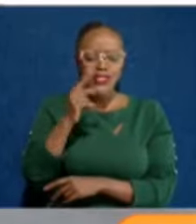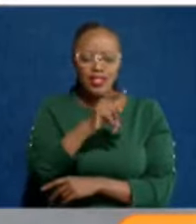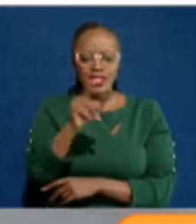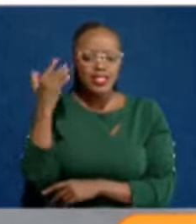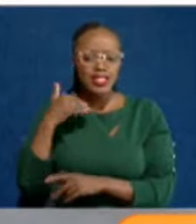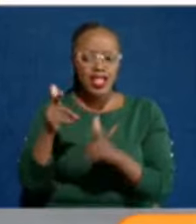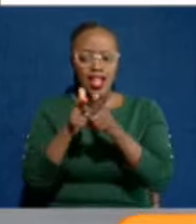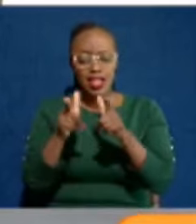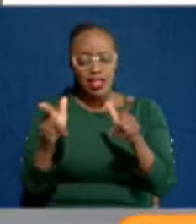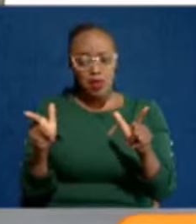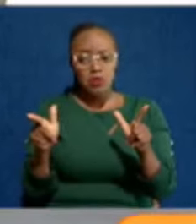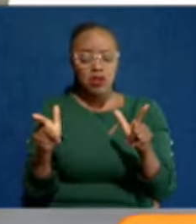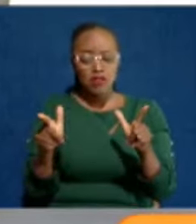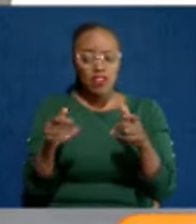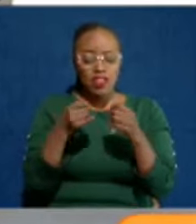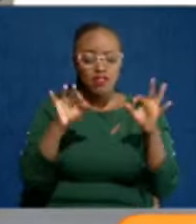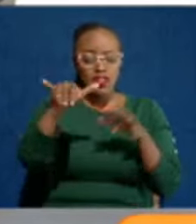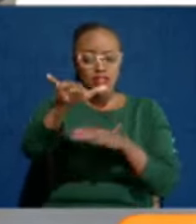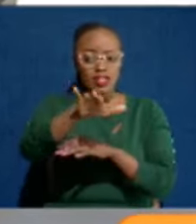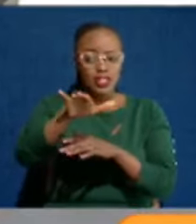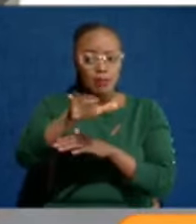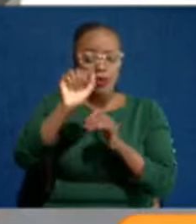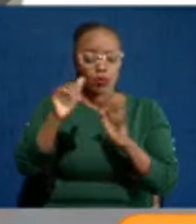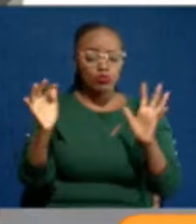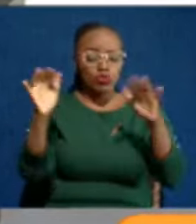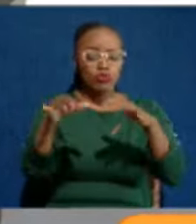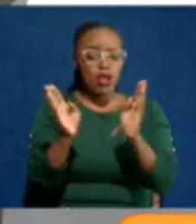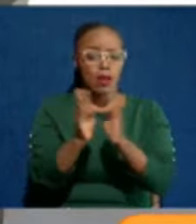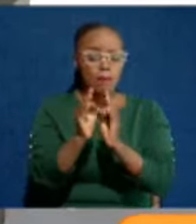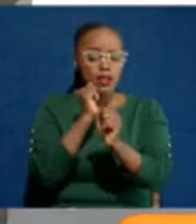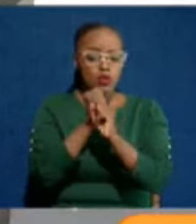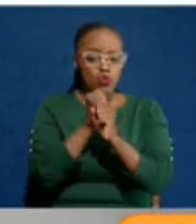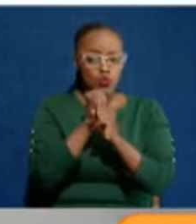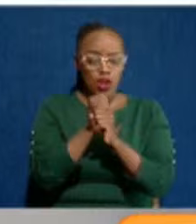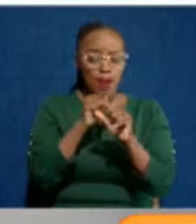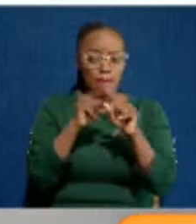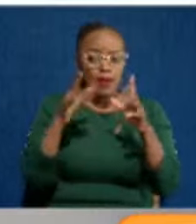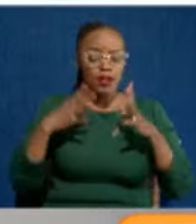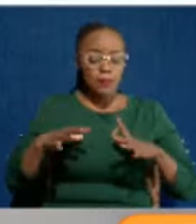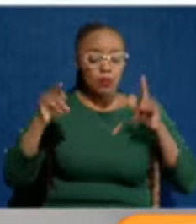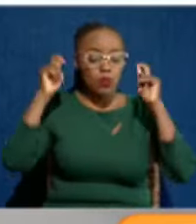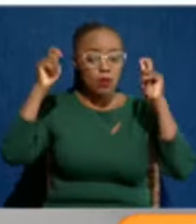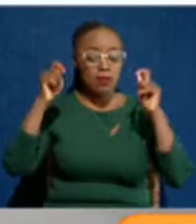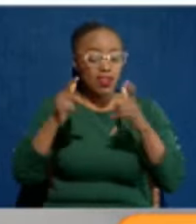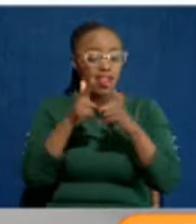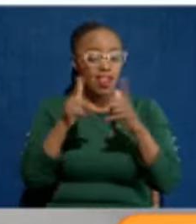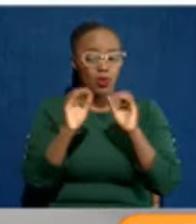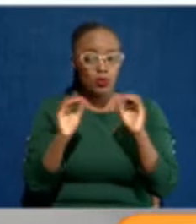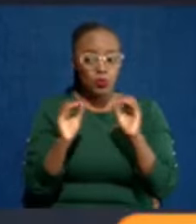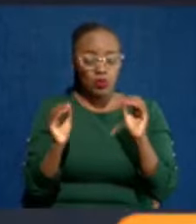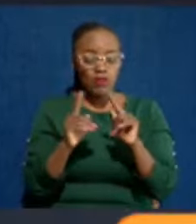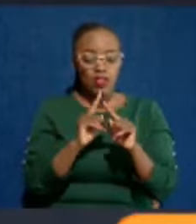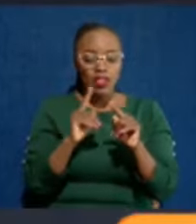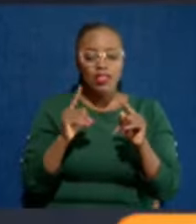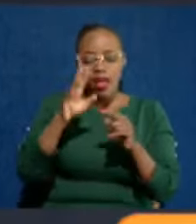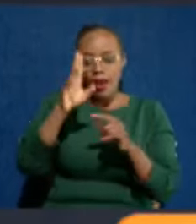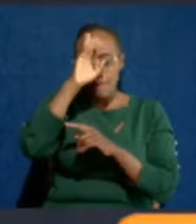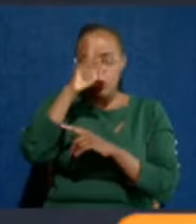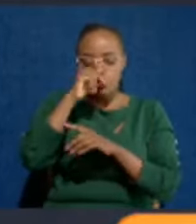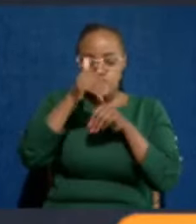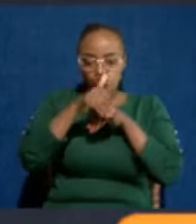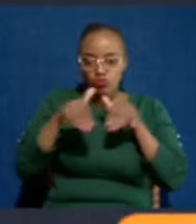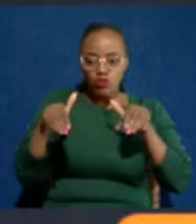are allowed the free space to congregate and do their work, but protesters are not? Now, a nonpartisan police service